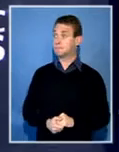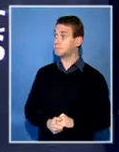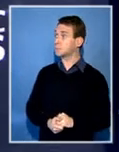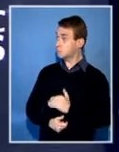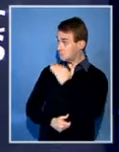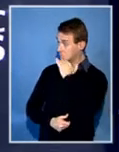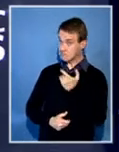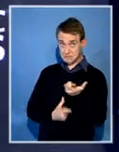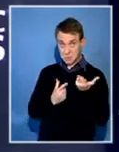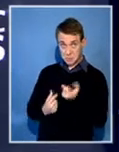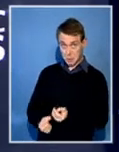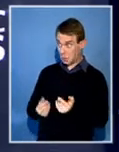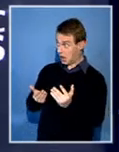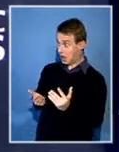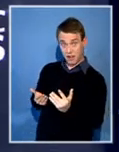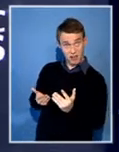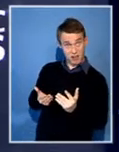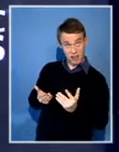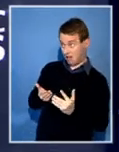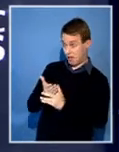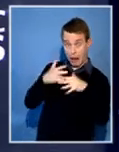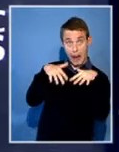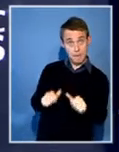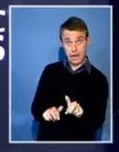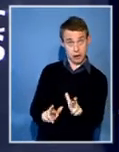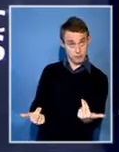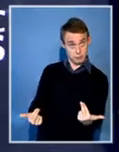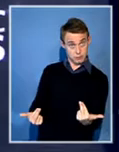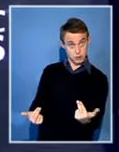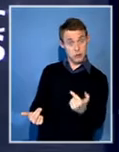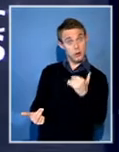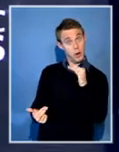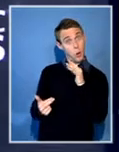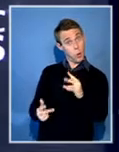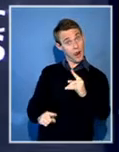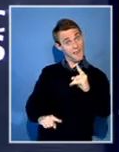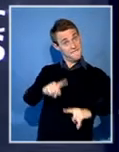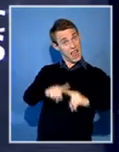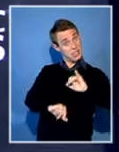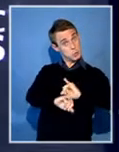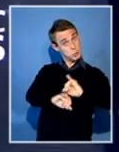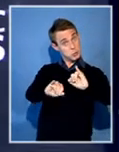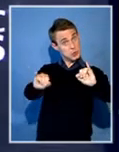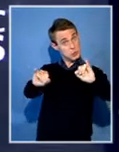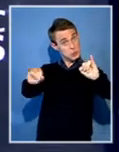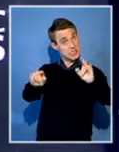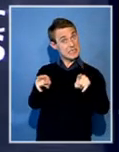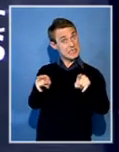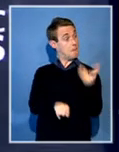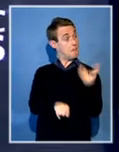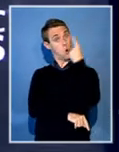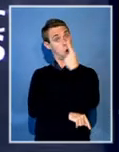And if such intervention is not taken, do you think we're likely to see a re-emergence of the violence and the tension that we experienced